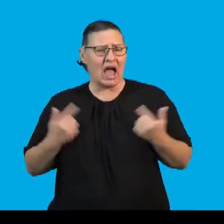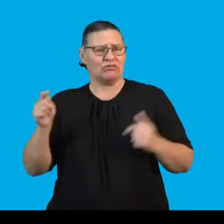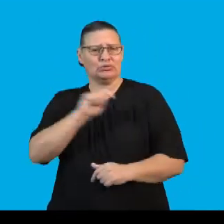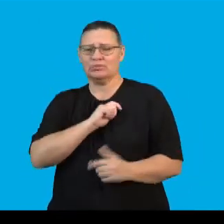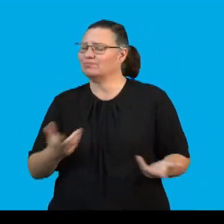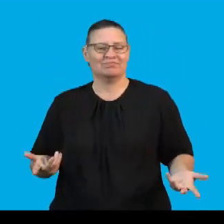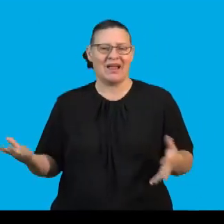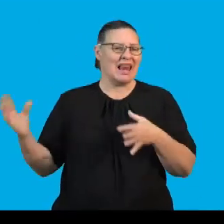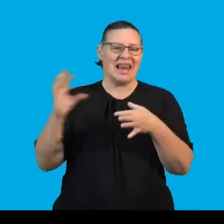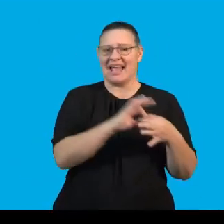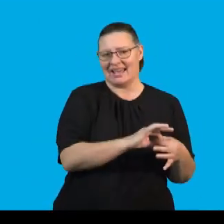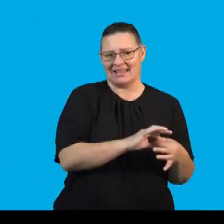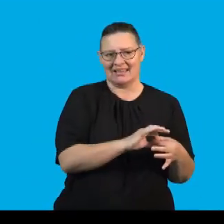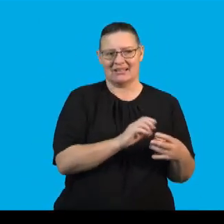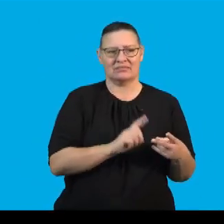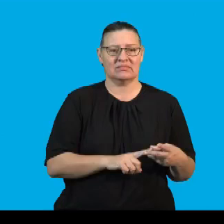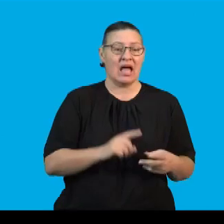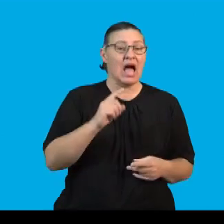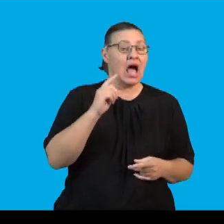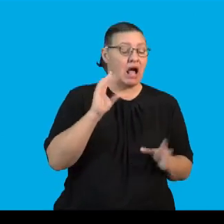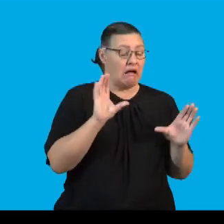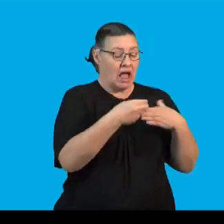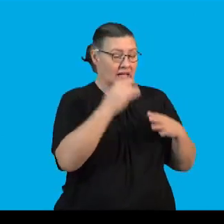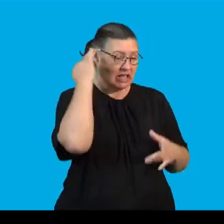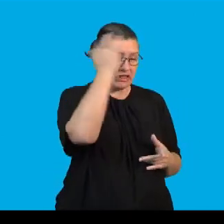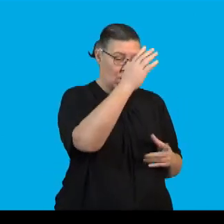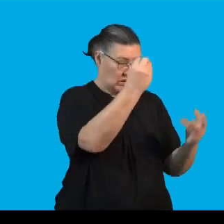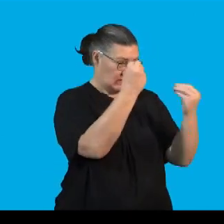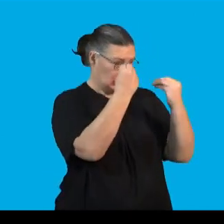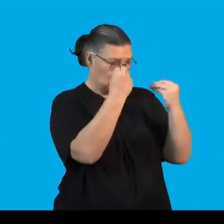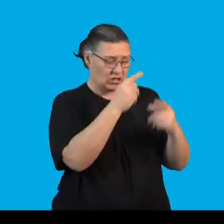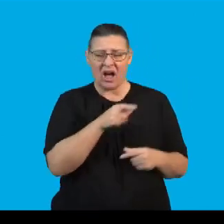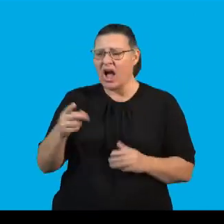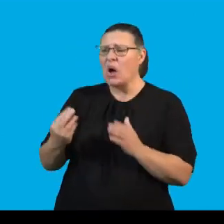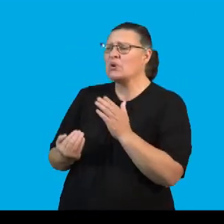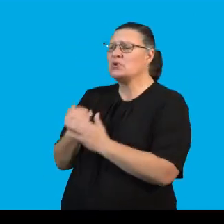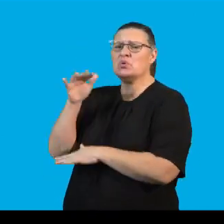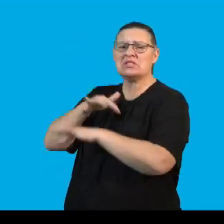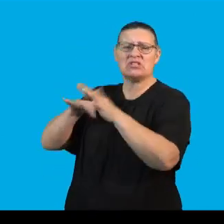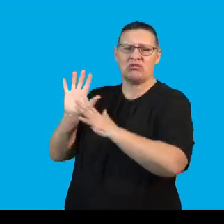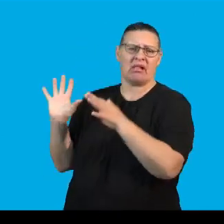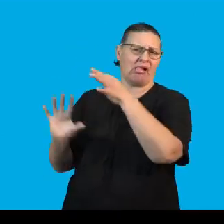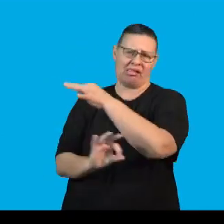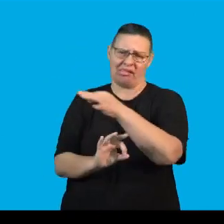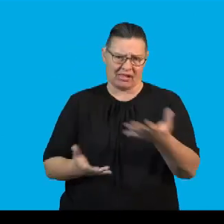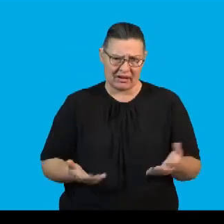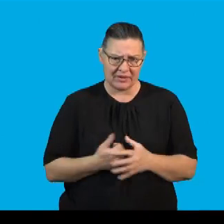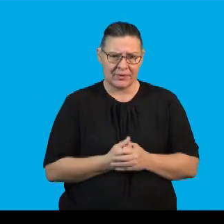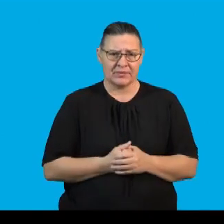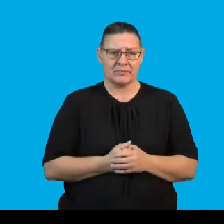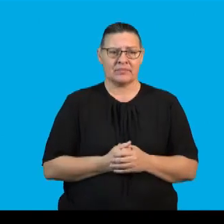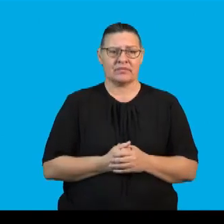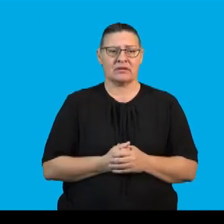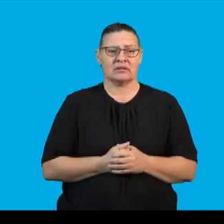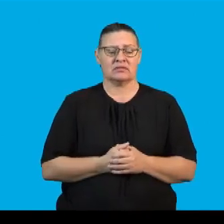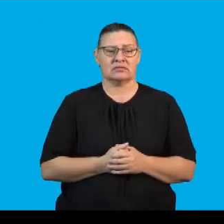real life. They are unable to link theory done in class to new and unfamiliar